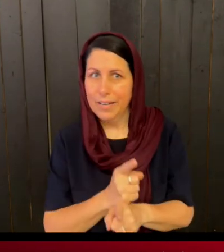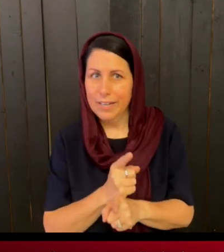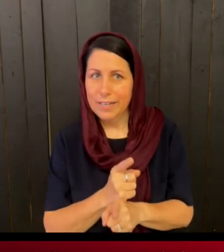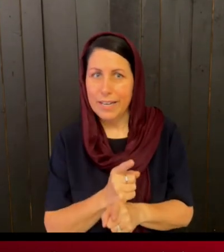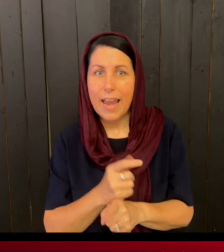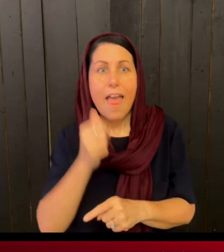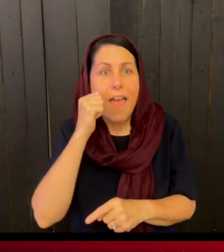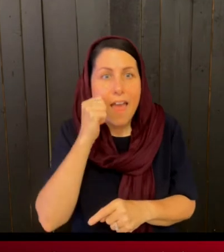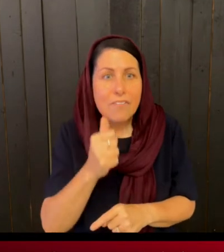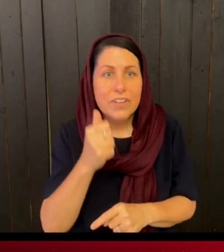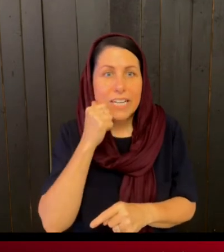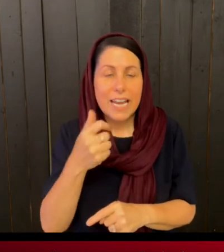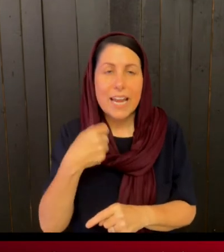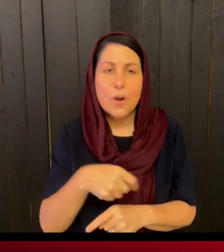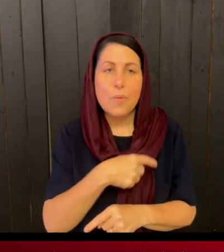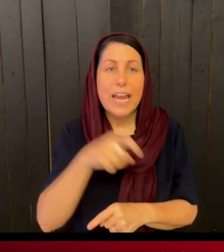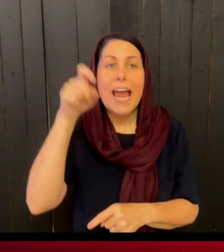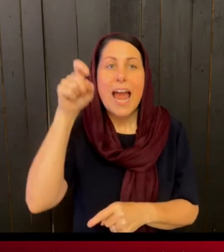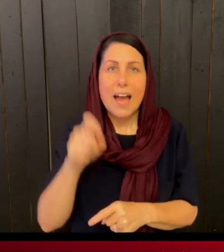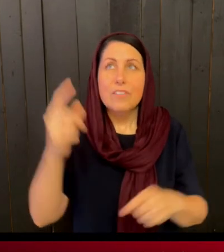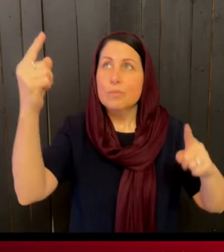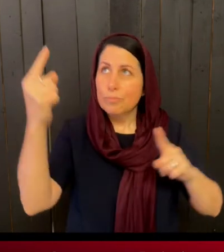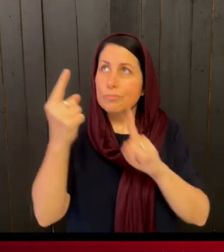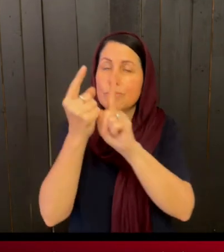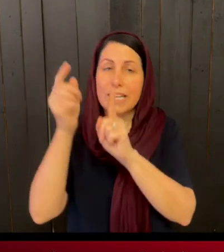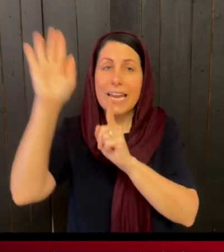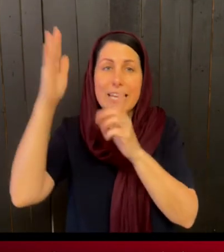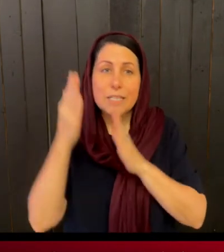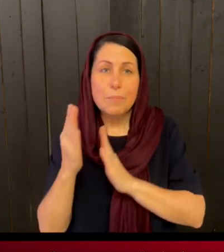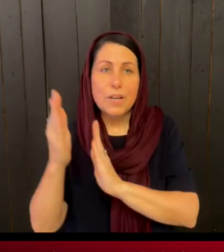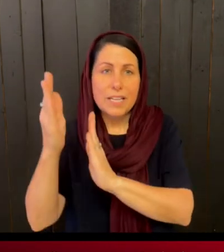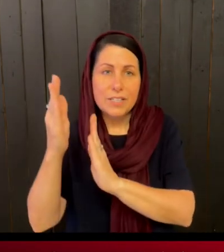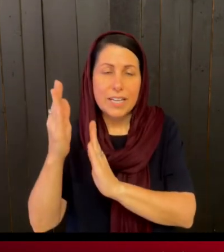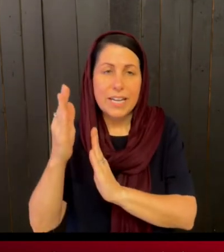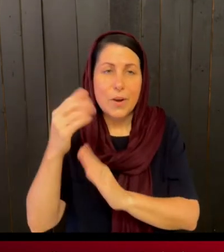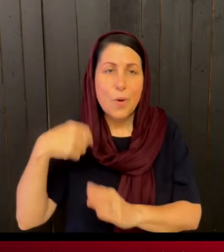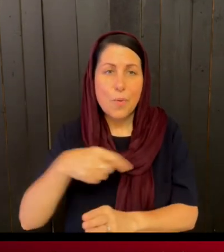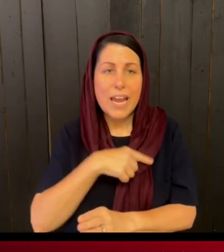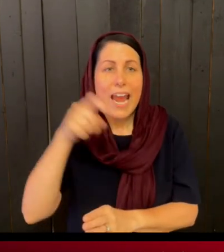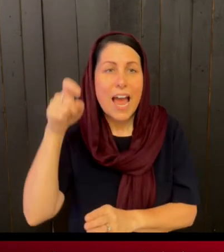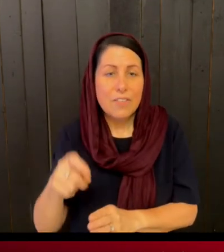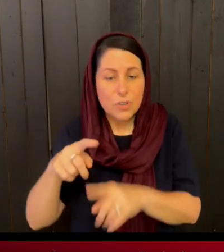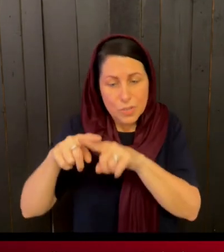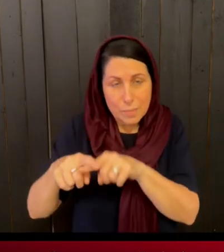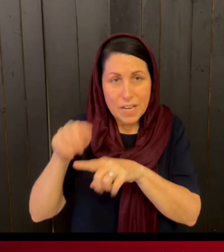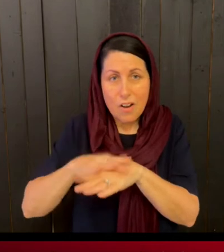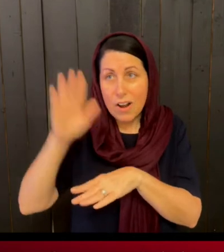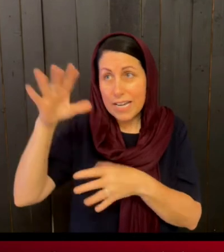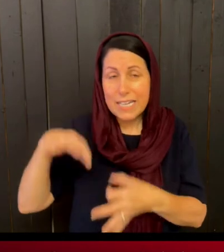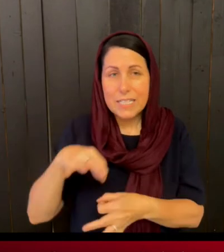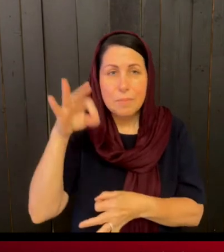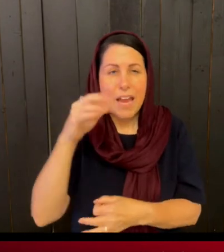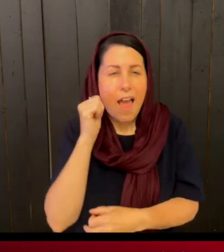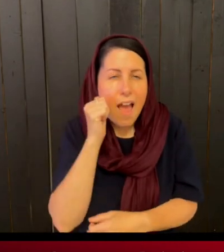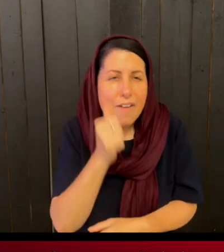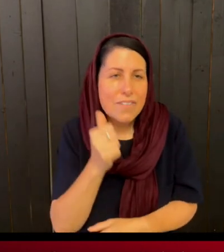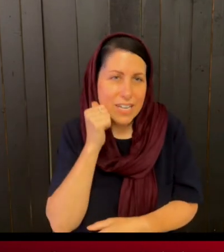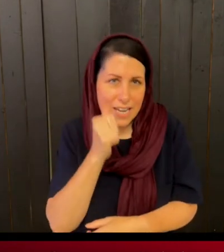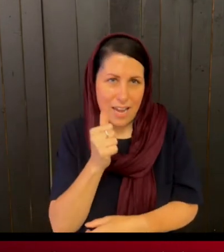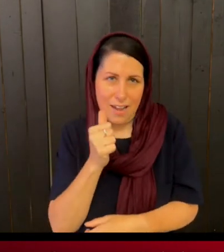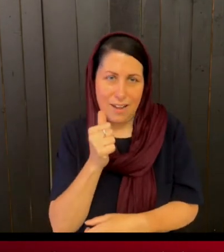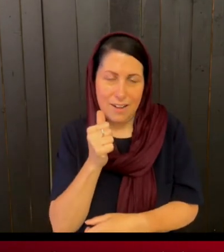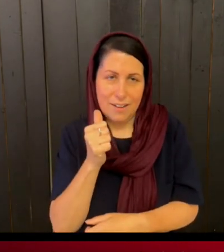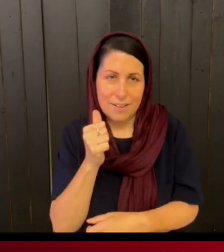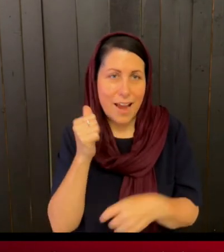going into God's presence every day. We have to be totally reliant on Him, on His Spirit, every single day.